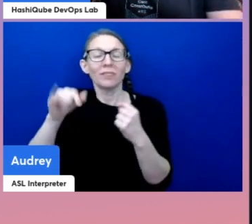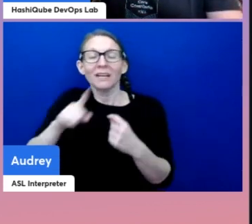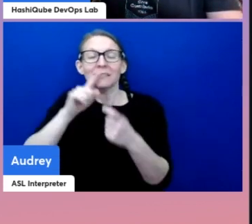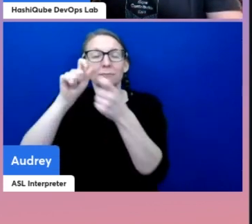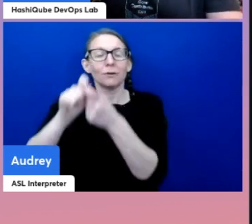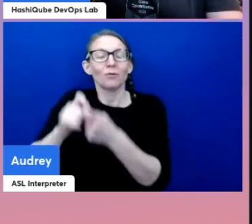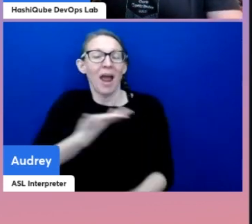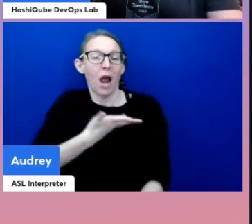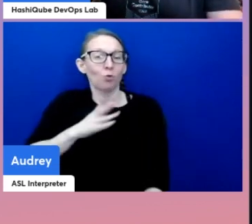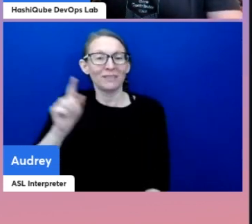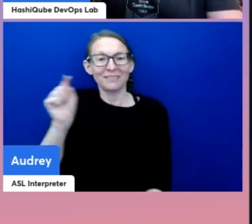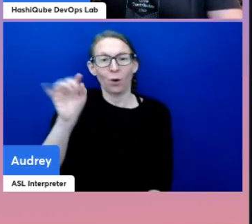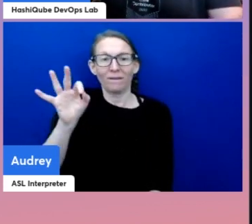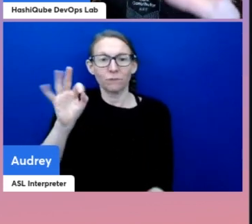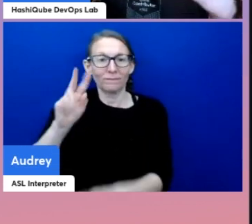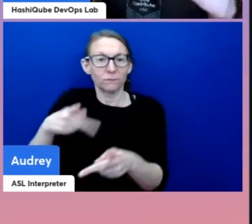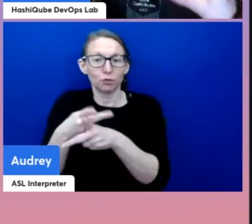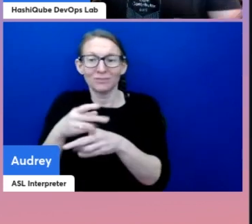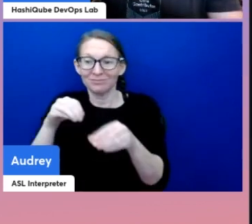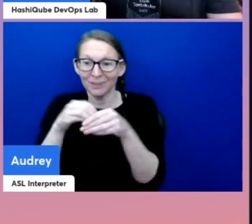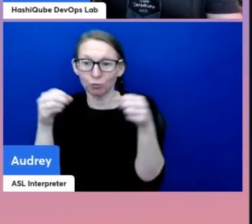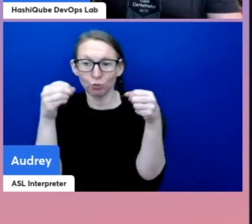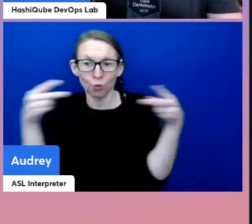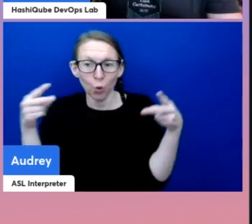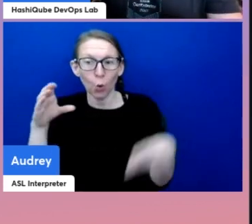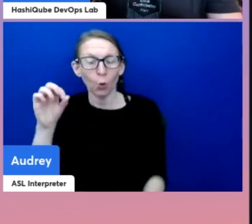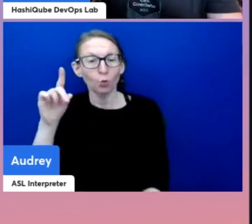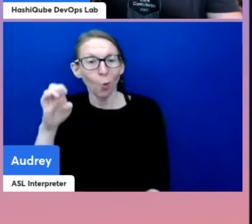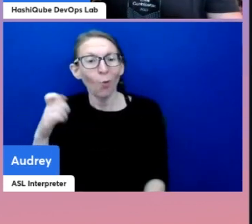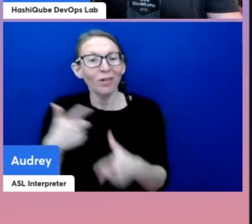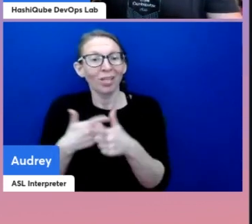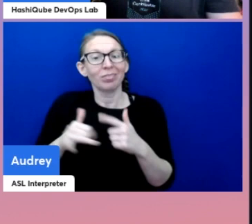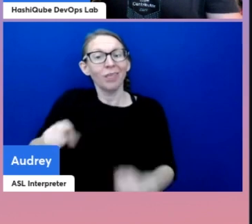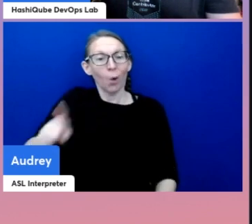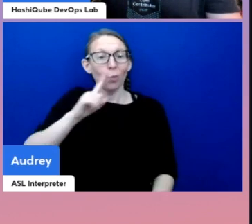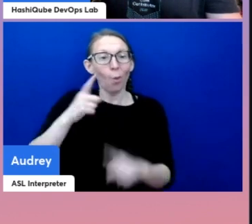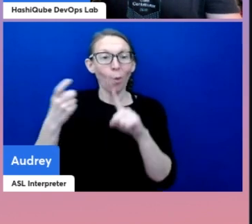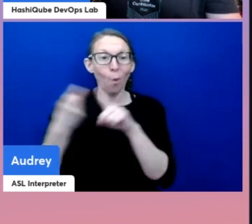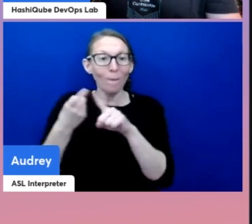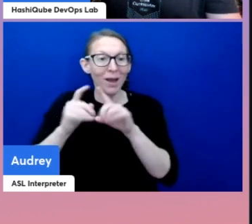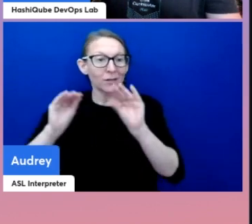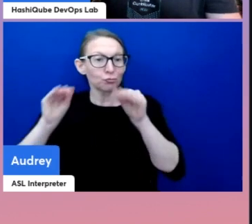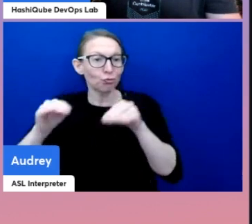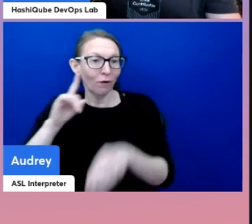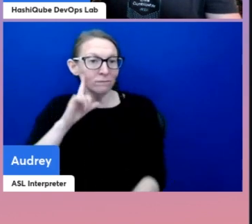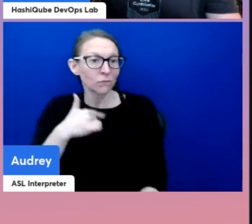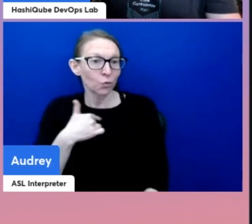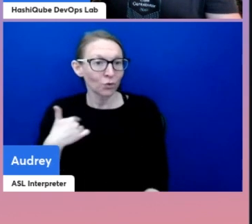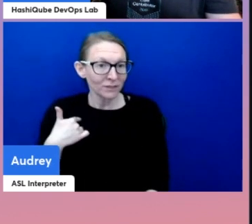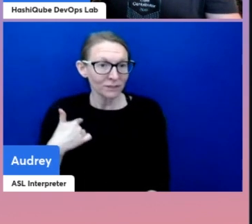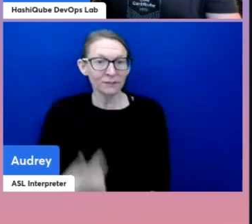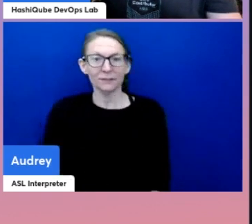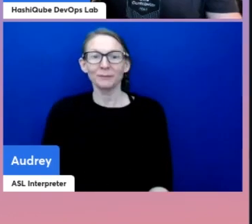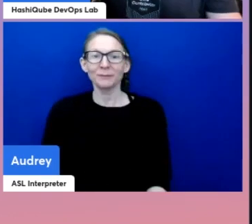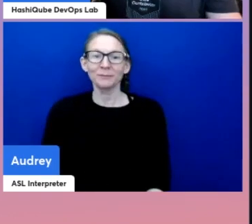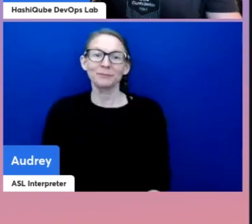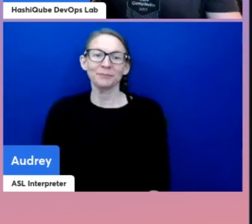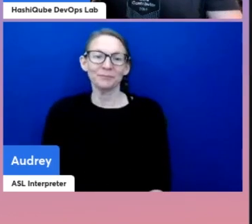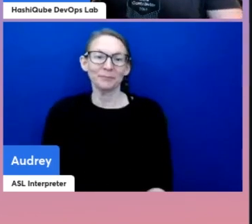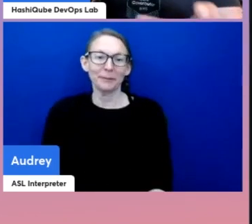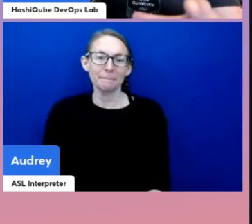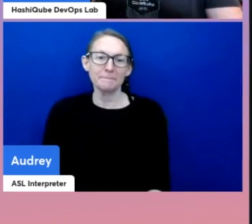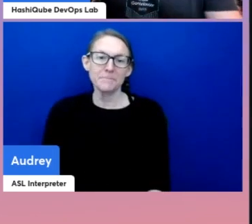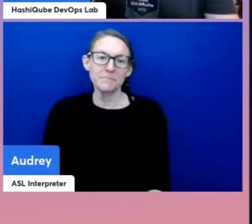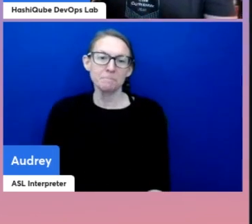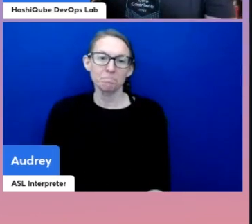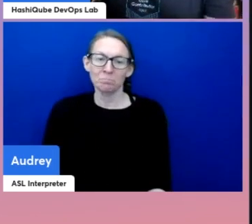Terraform version in code, and this will be automatically installed for us. Now, the same